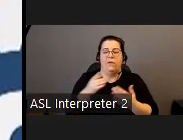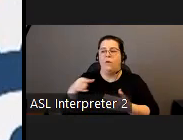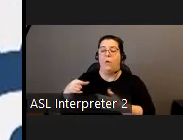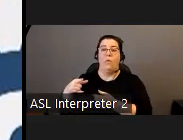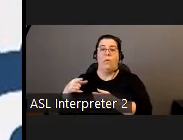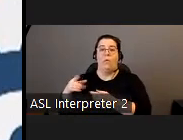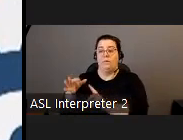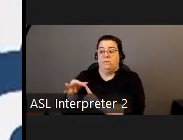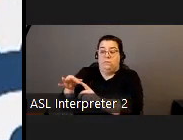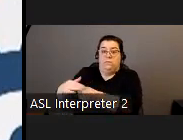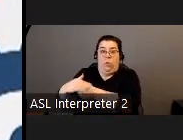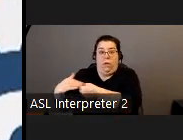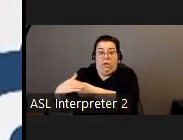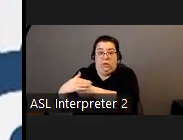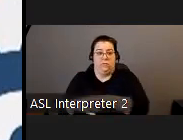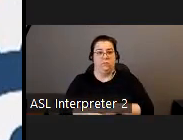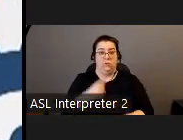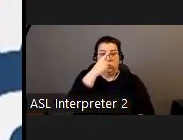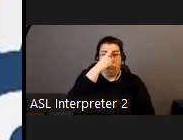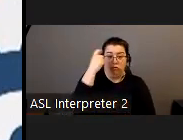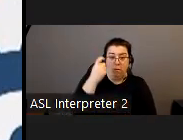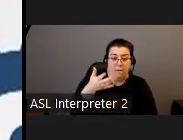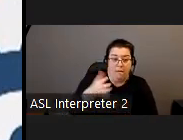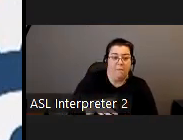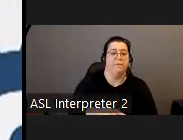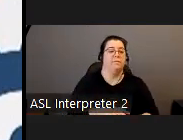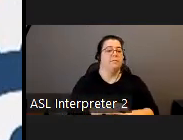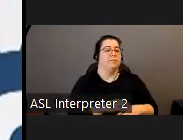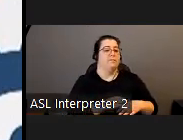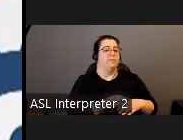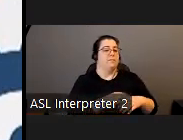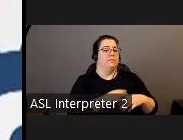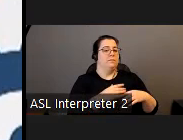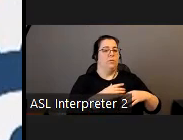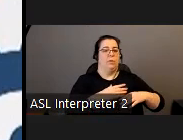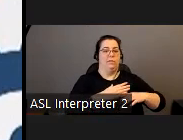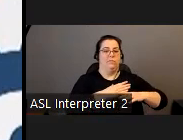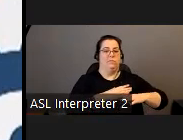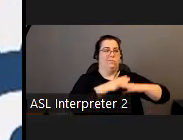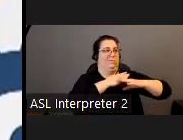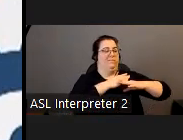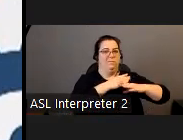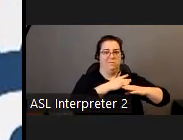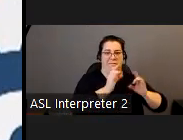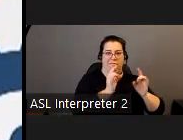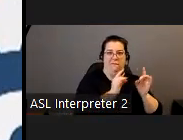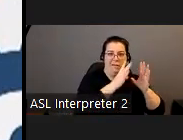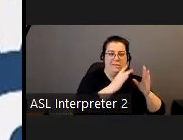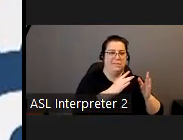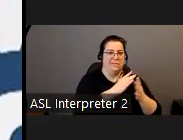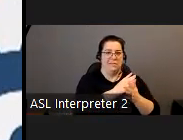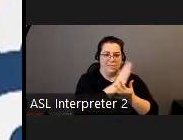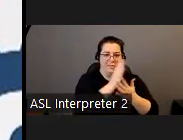experienced, and the violence at all levels of society that they may be experiencing. This